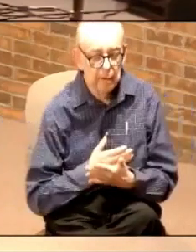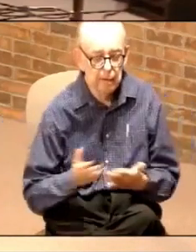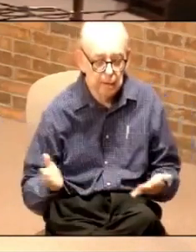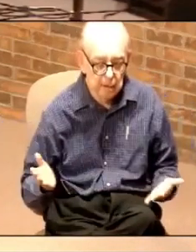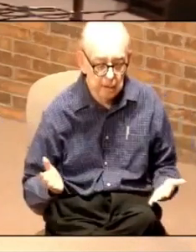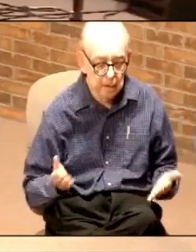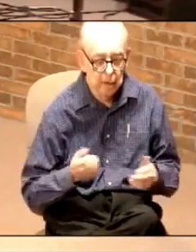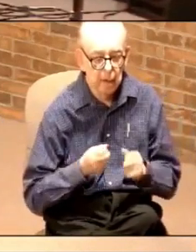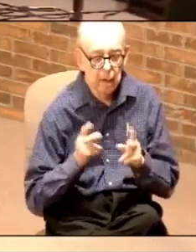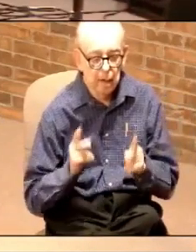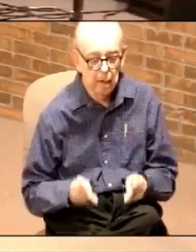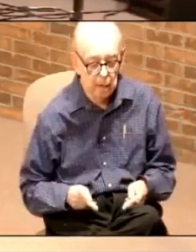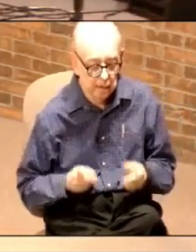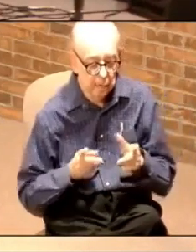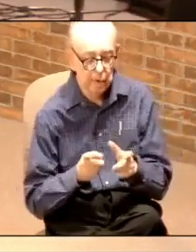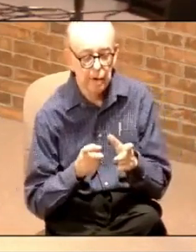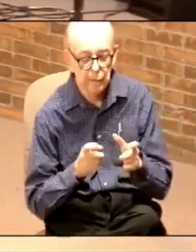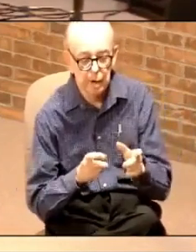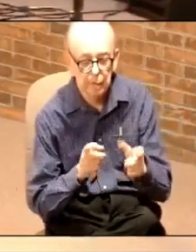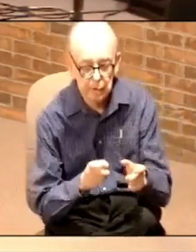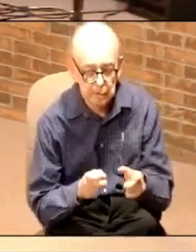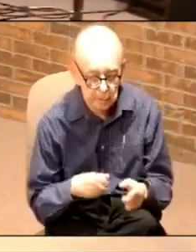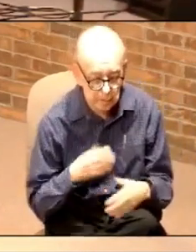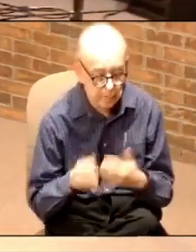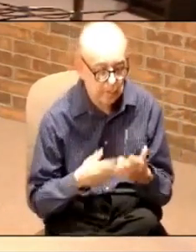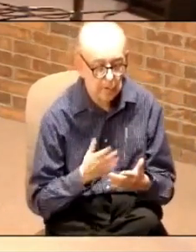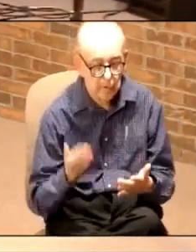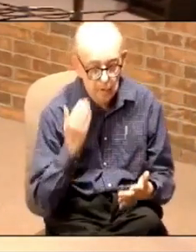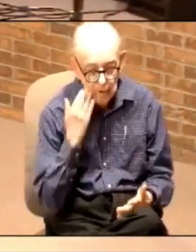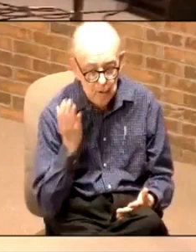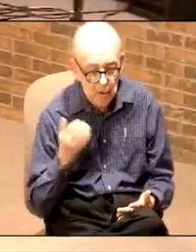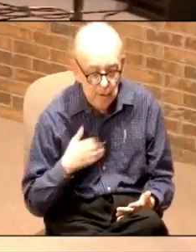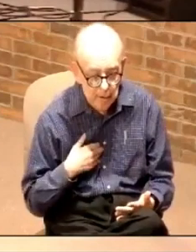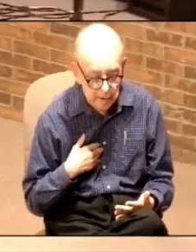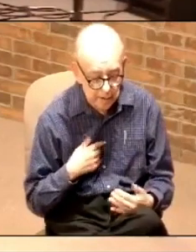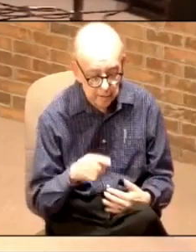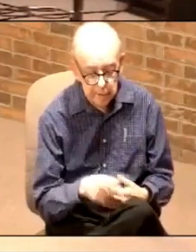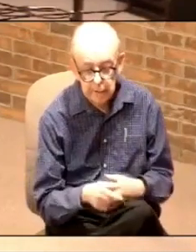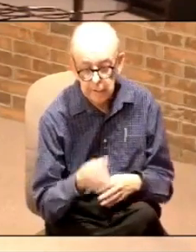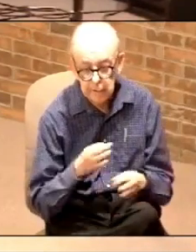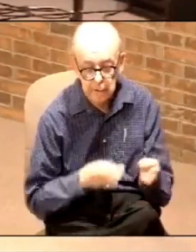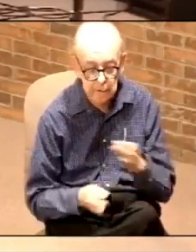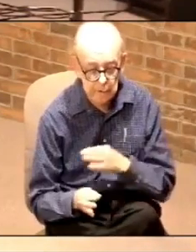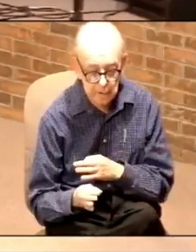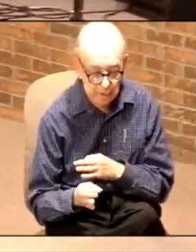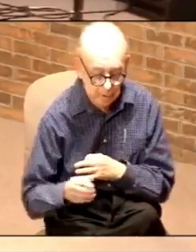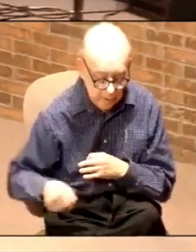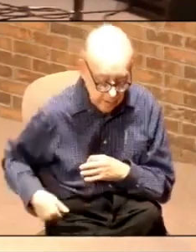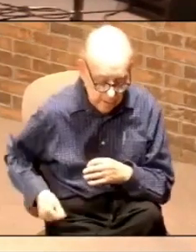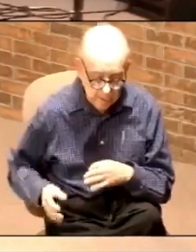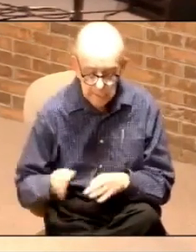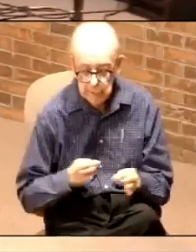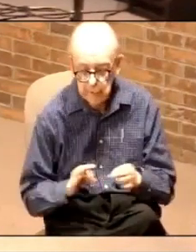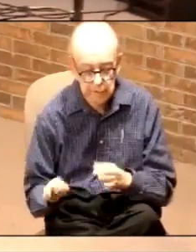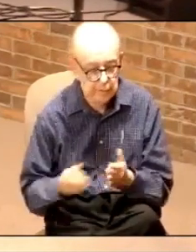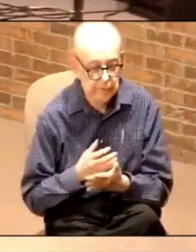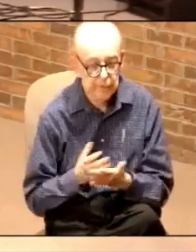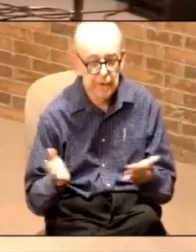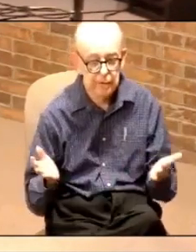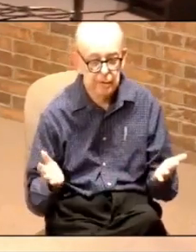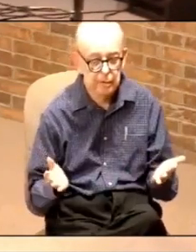so everybody's out there running, and next thing you know, they got to have knee replacements, they got to have hip replacements, and all these other